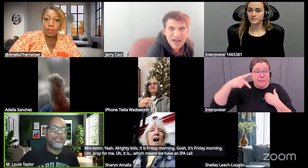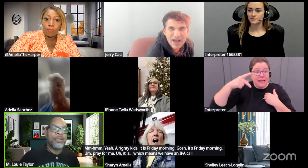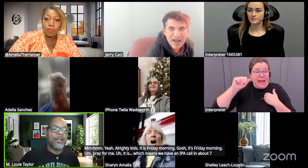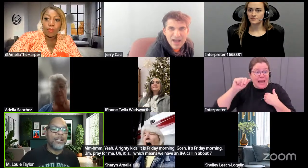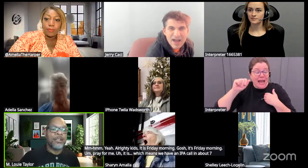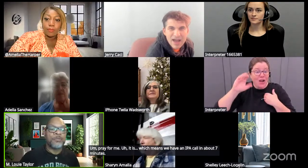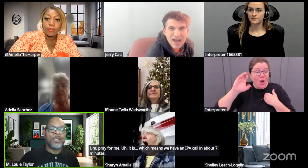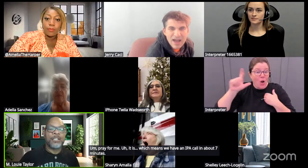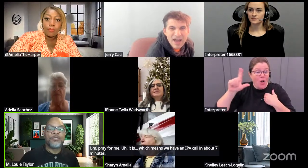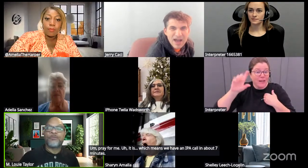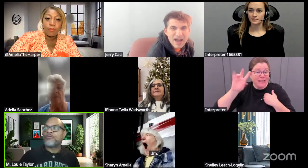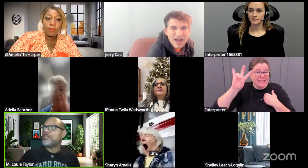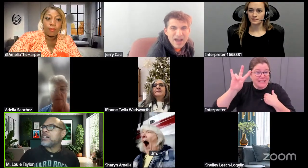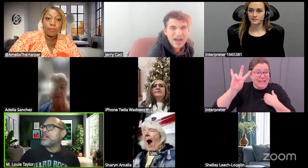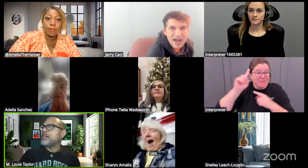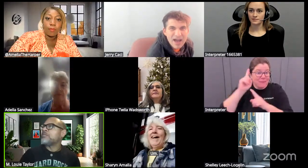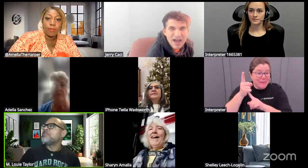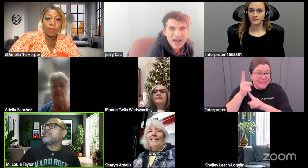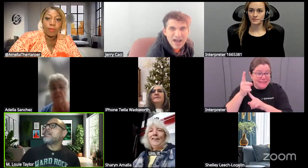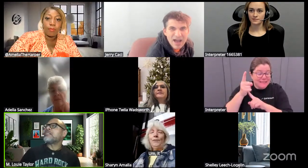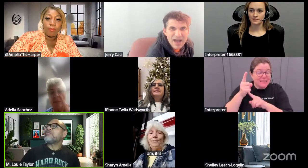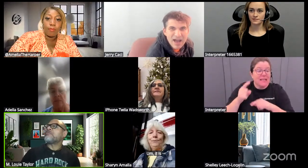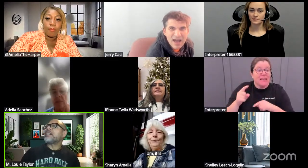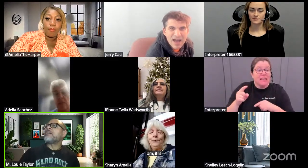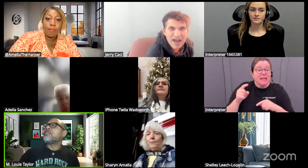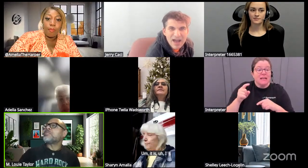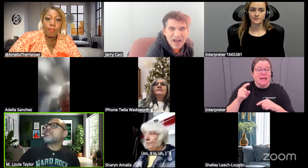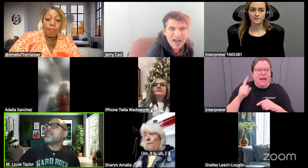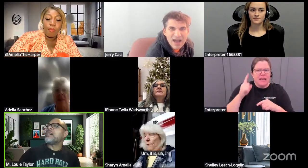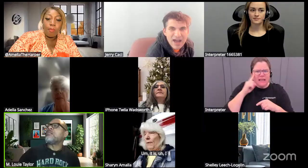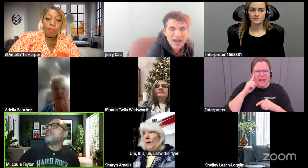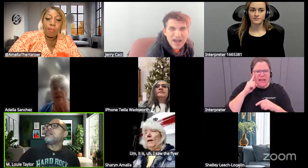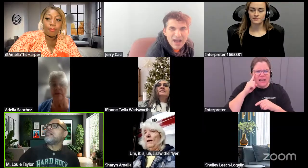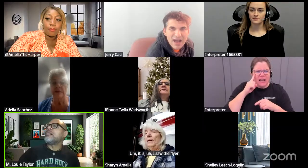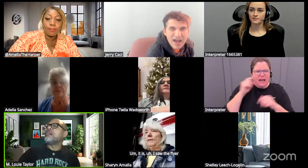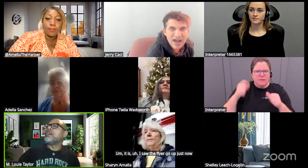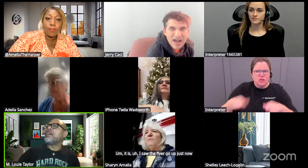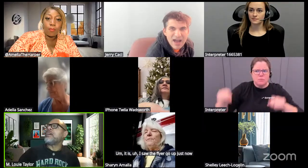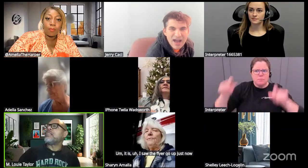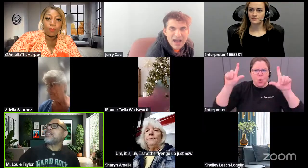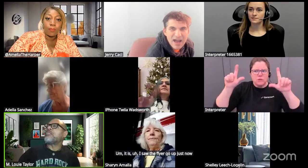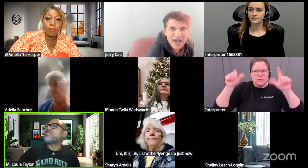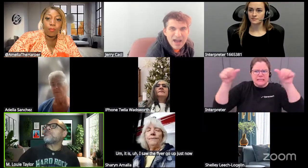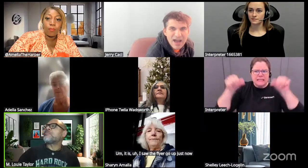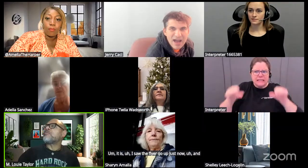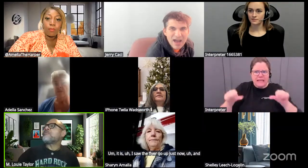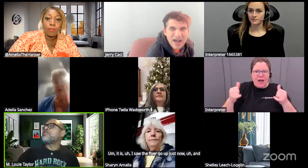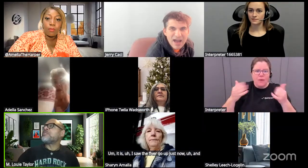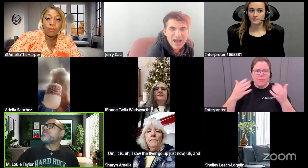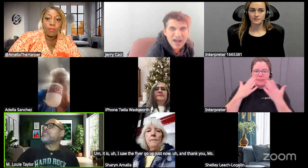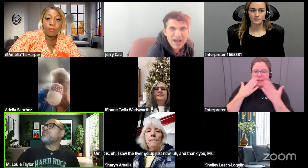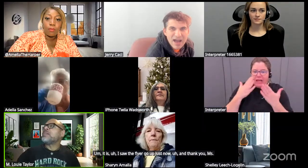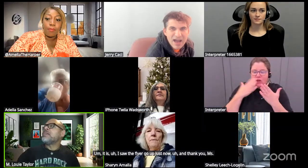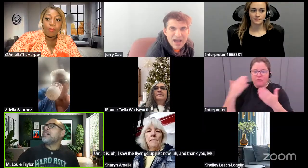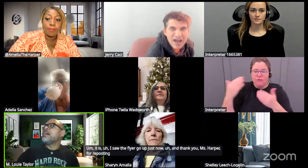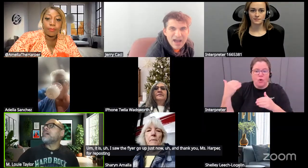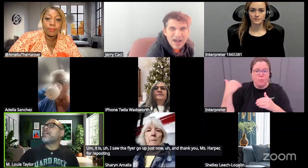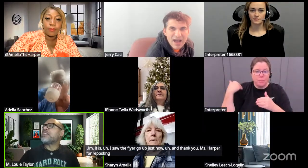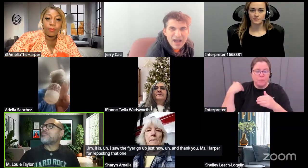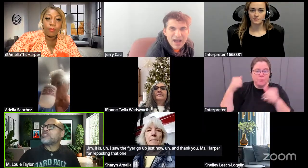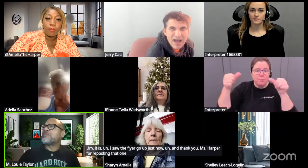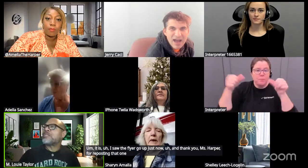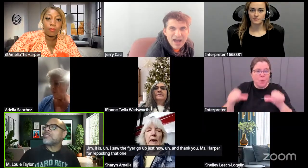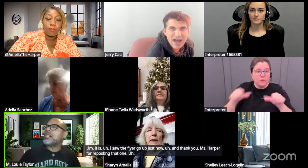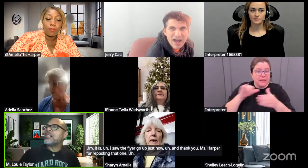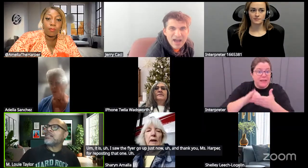7 minutes. It is I saw the flyer go up just now. And thank you, Miss Harper, for reposting that one. Cash